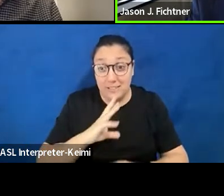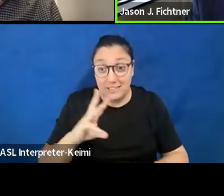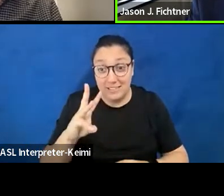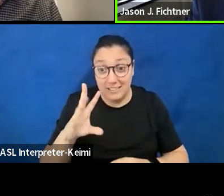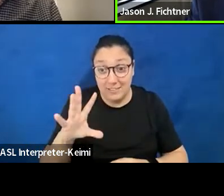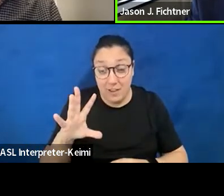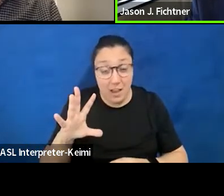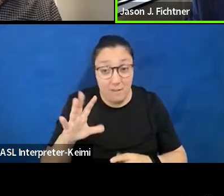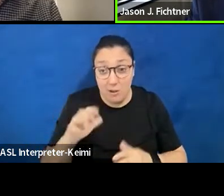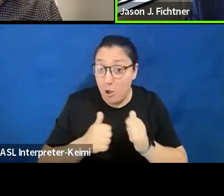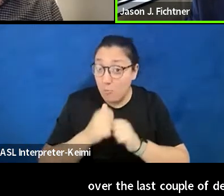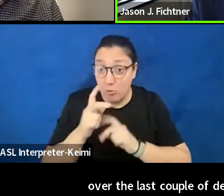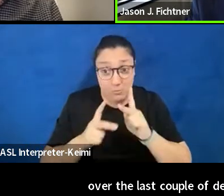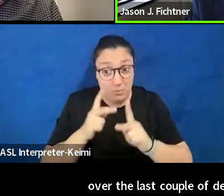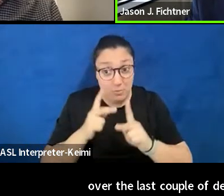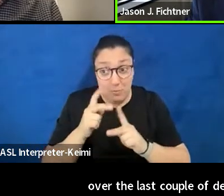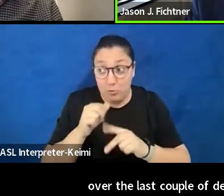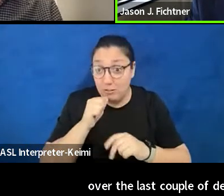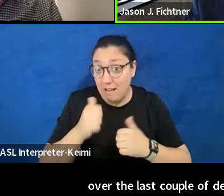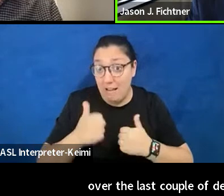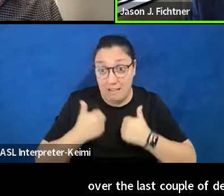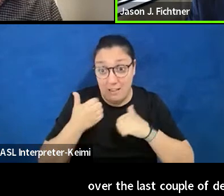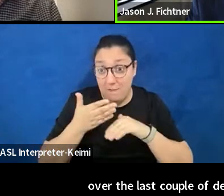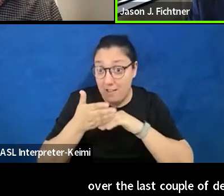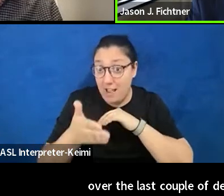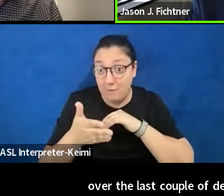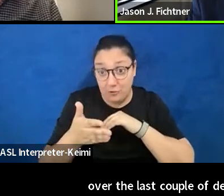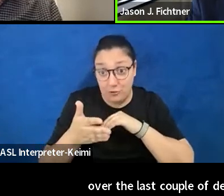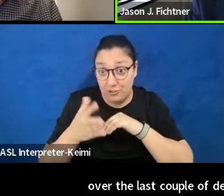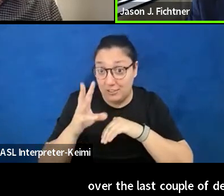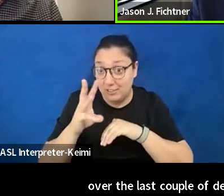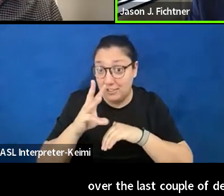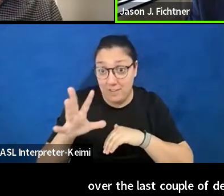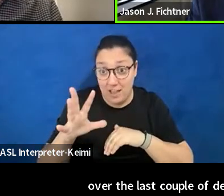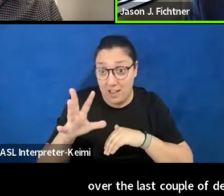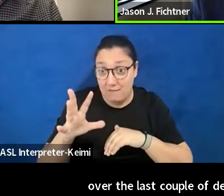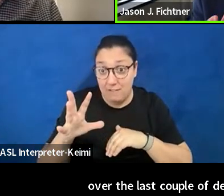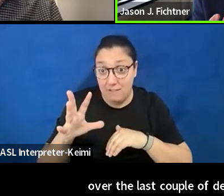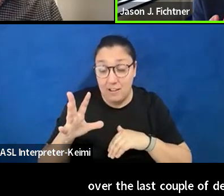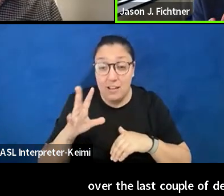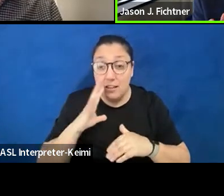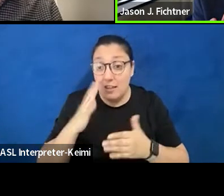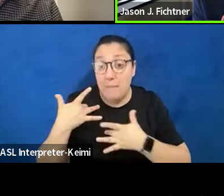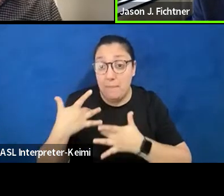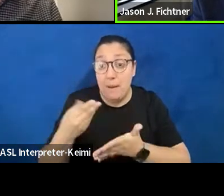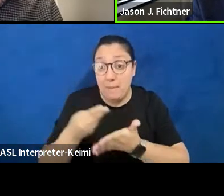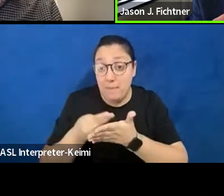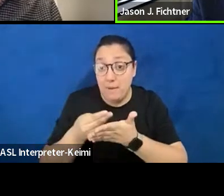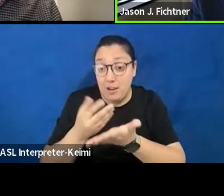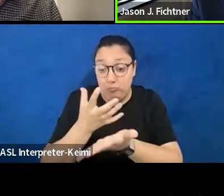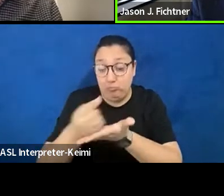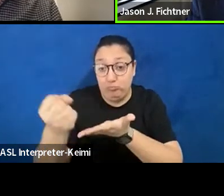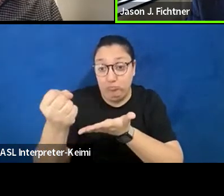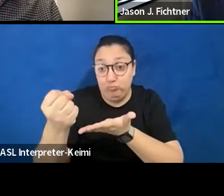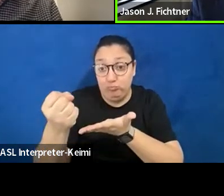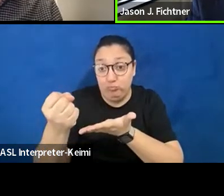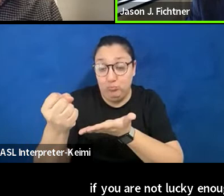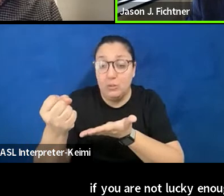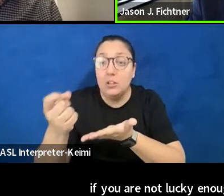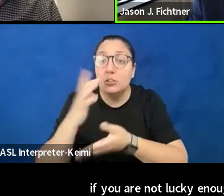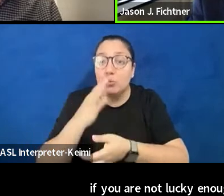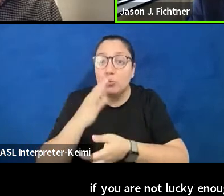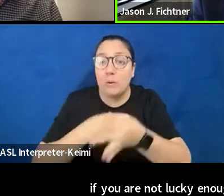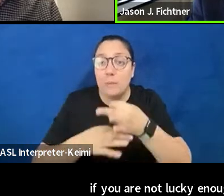live longer than a couple of years after 65. They lived to 70 or 72, but they ran out of their income. So it was this old age insurance that replaced